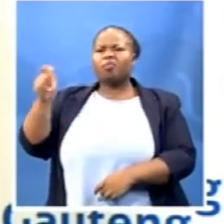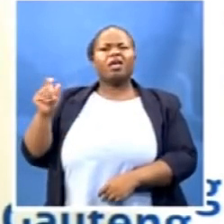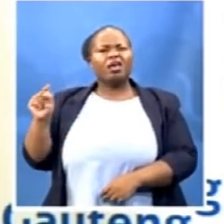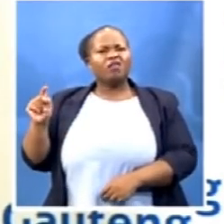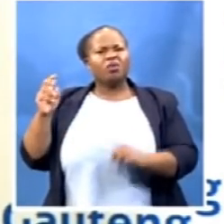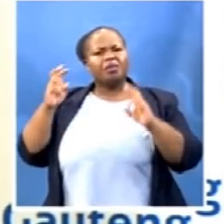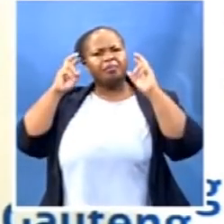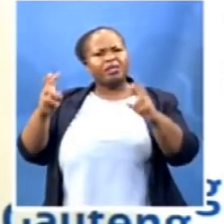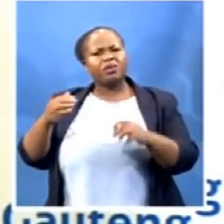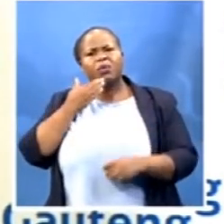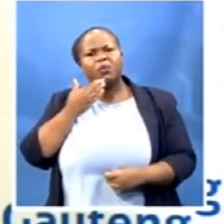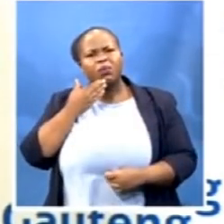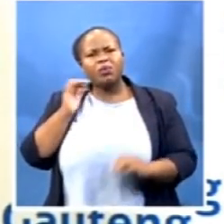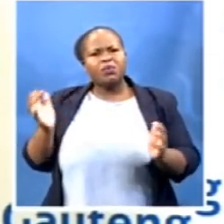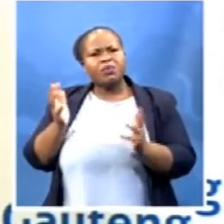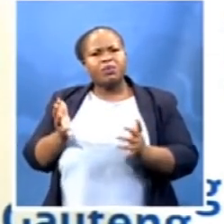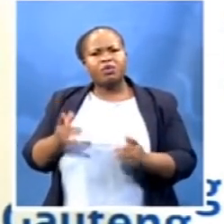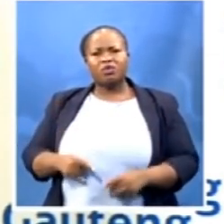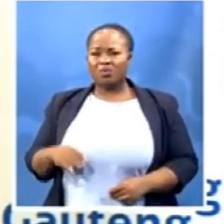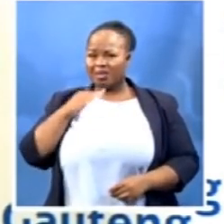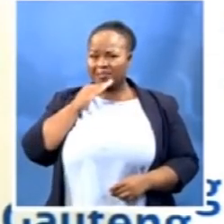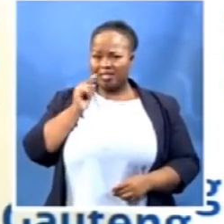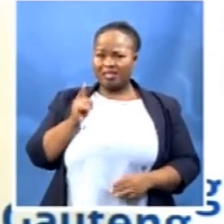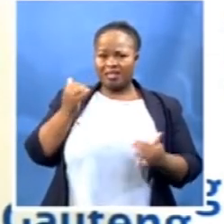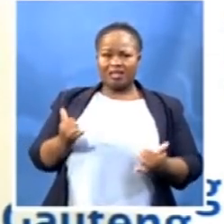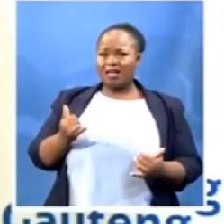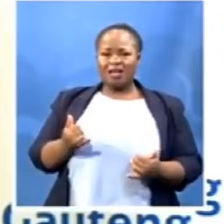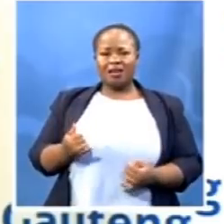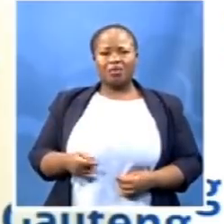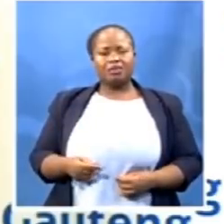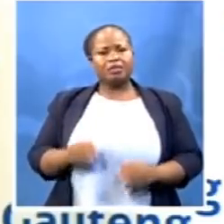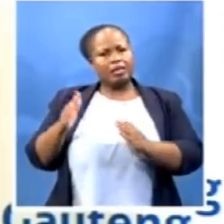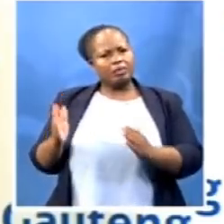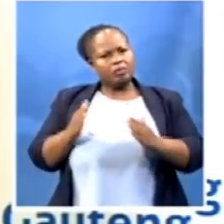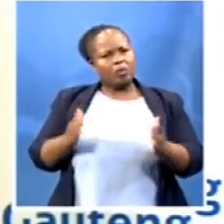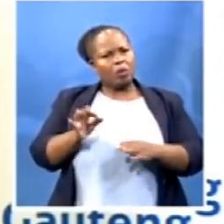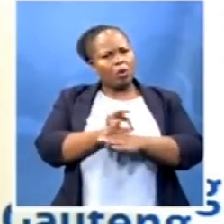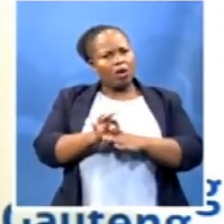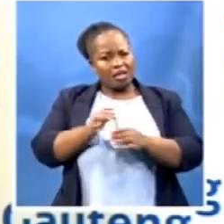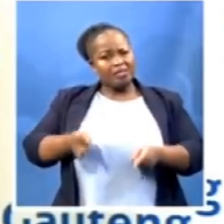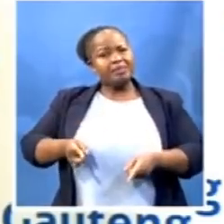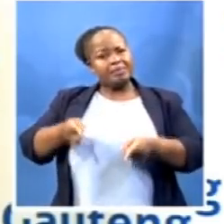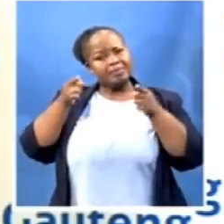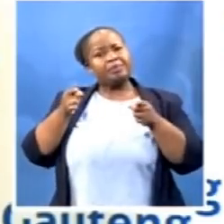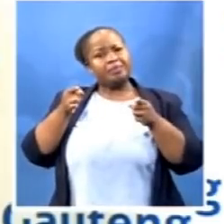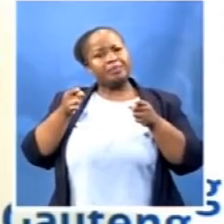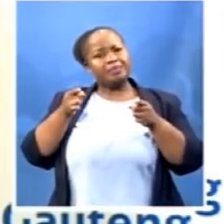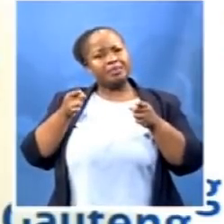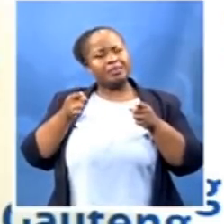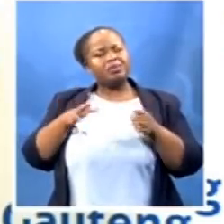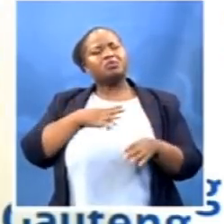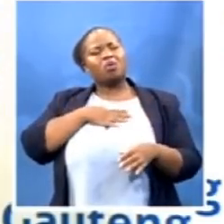you that here we're dealing with very organized, dangerous, heartless,